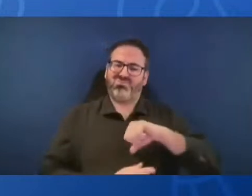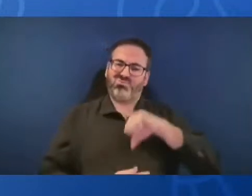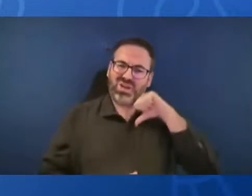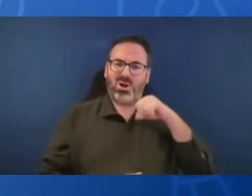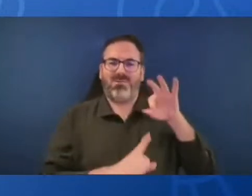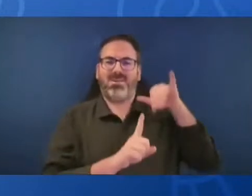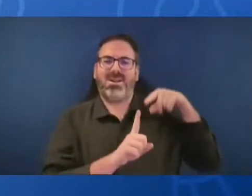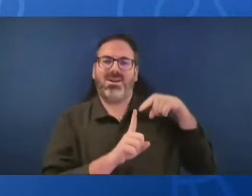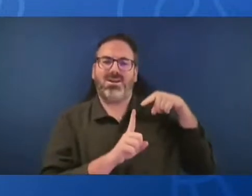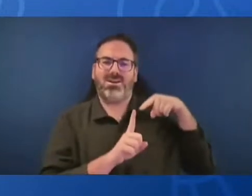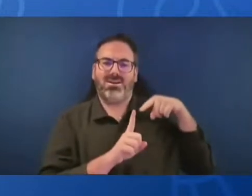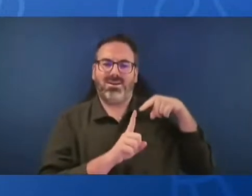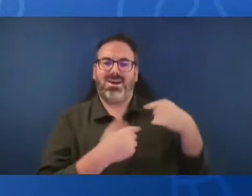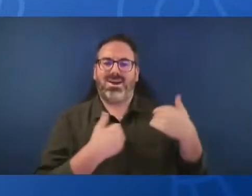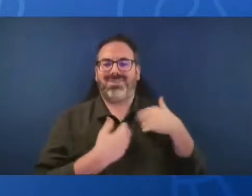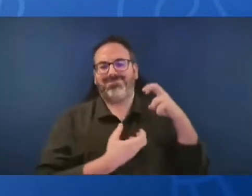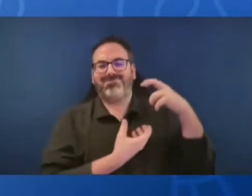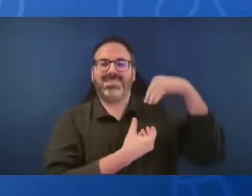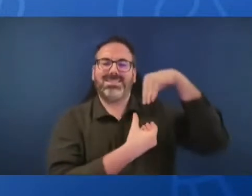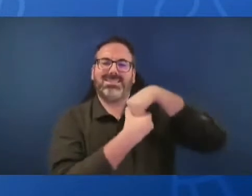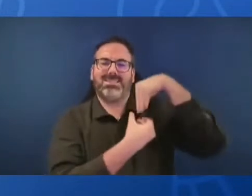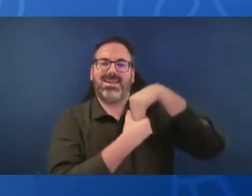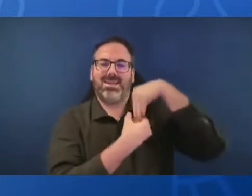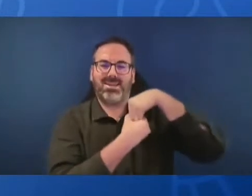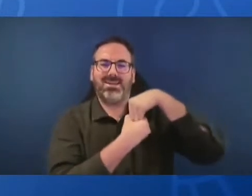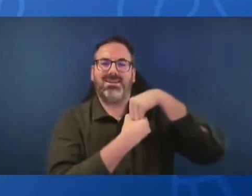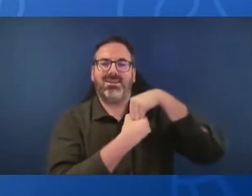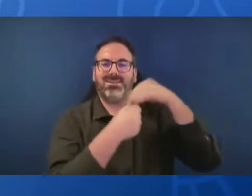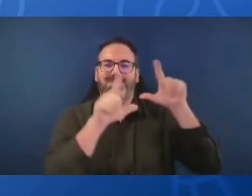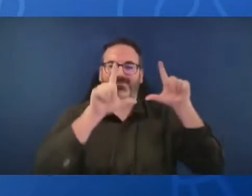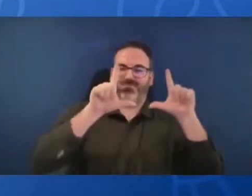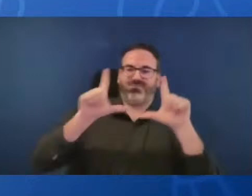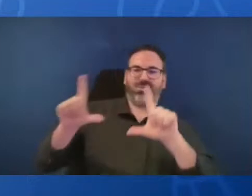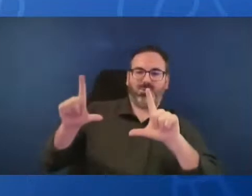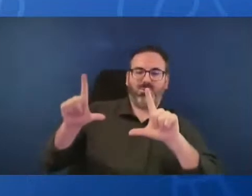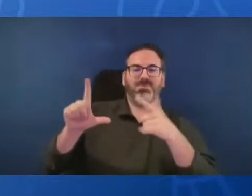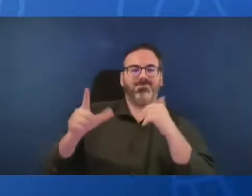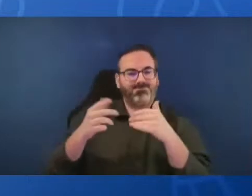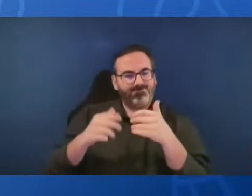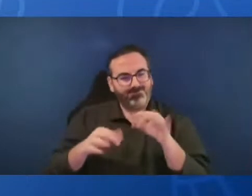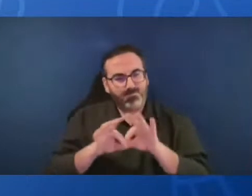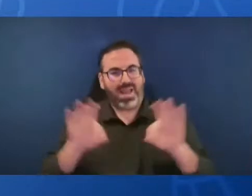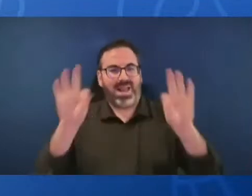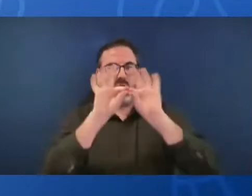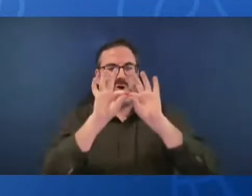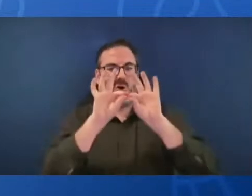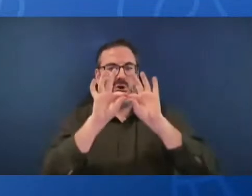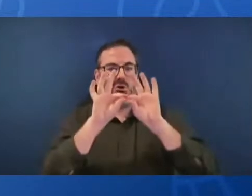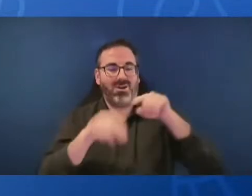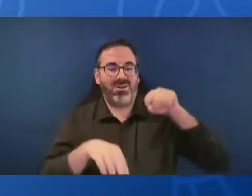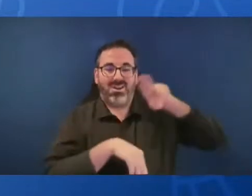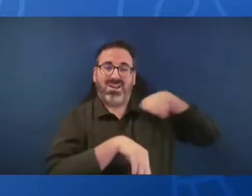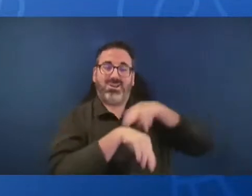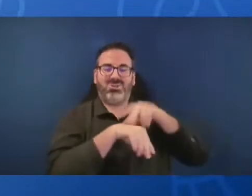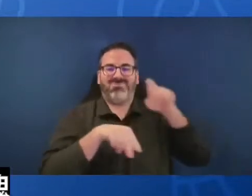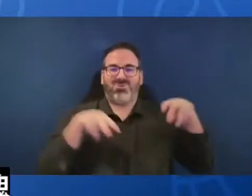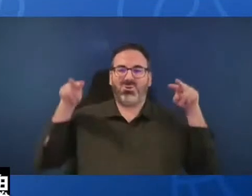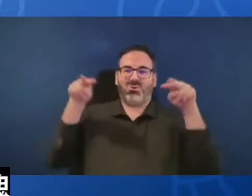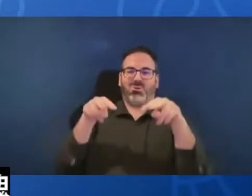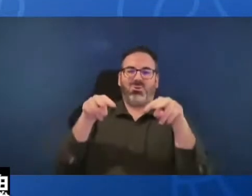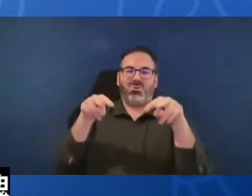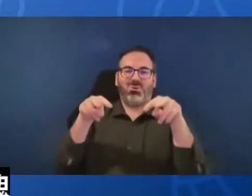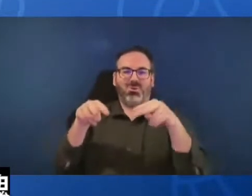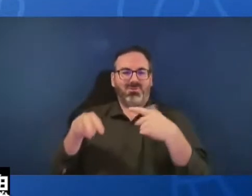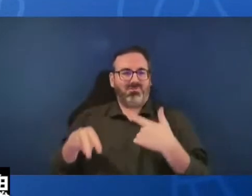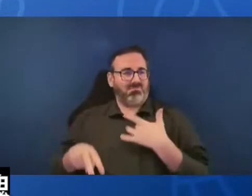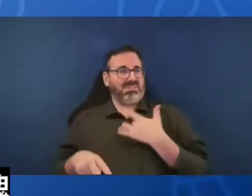matters to us. At the same time, this nation has to look, and I don't think it's anything to be ashamed of,